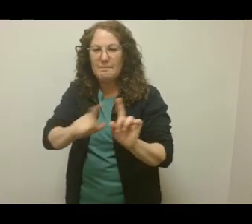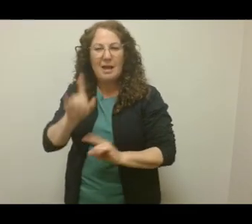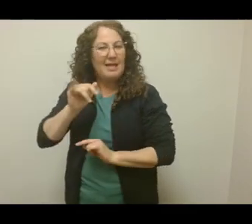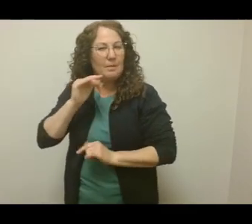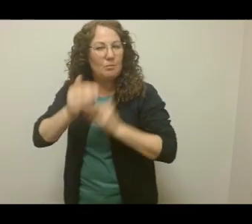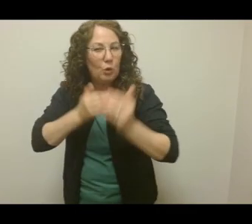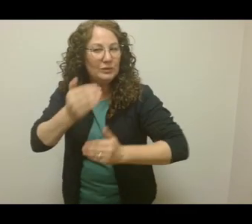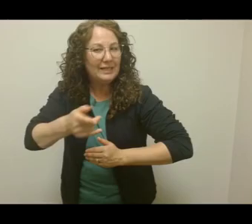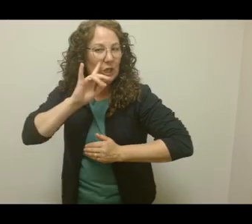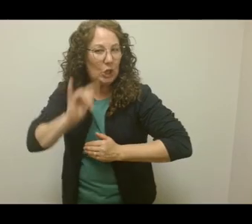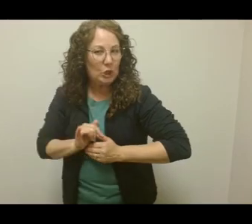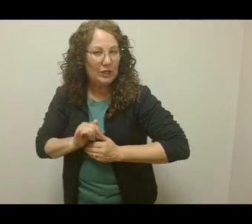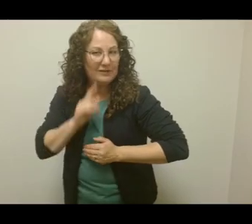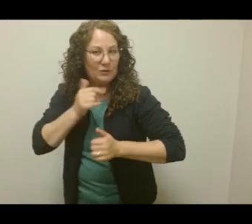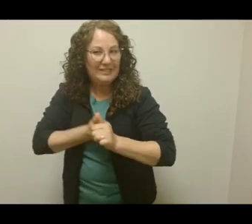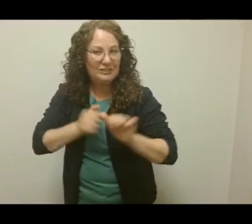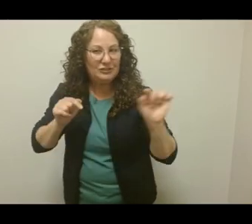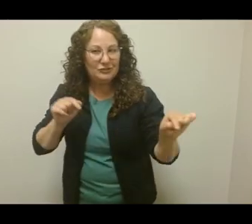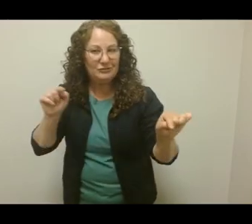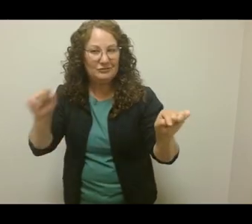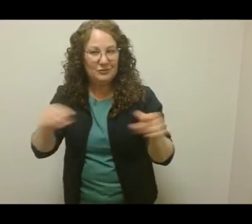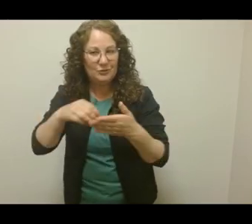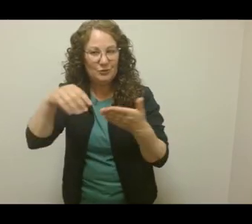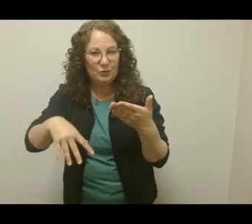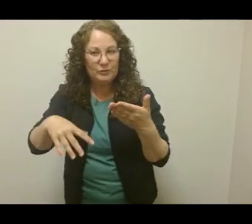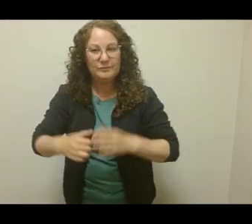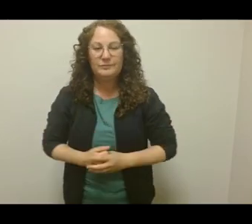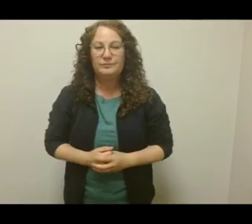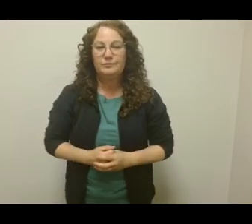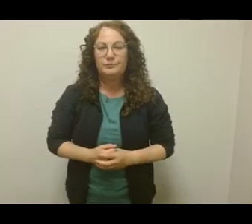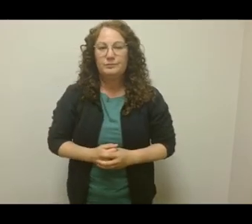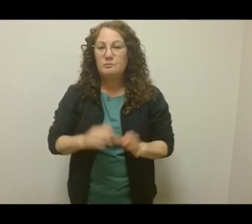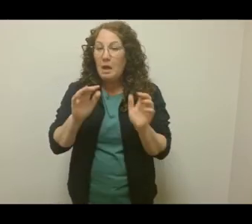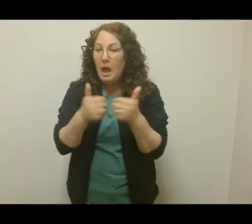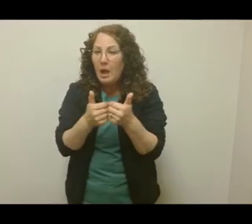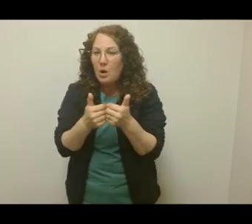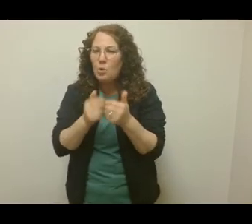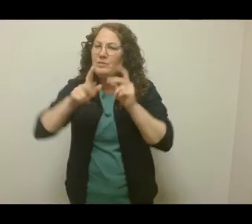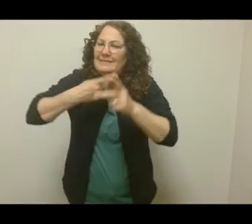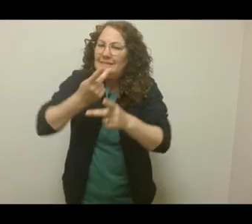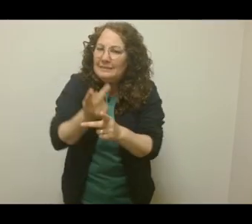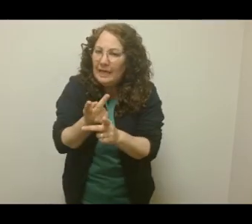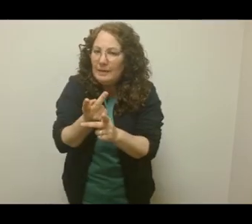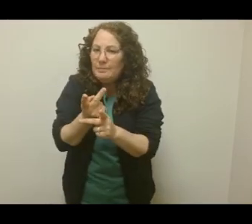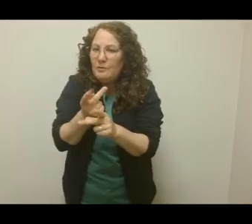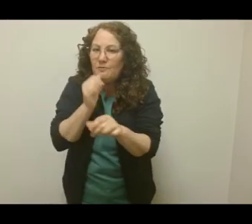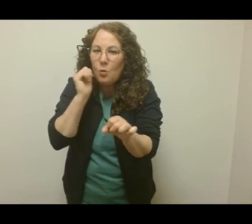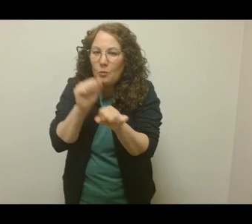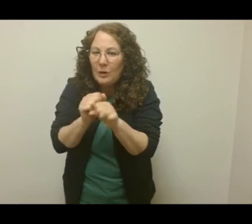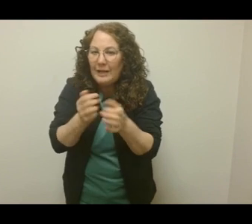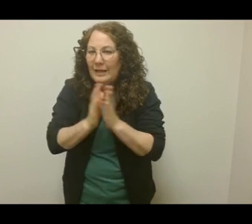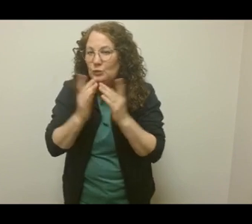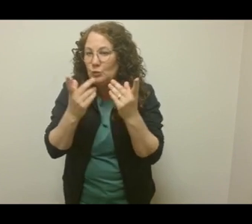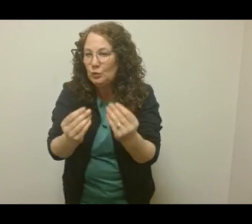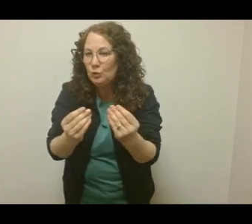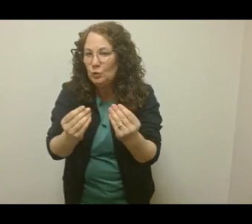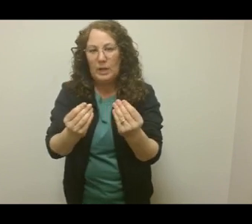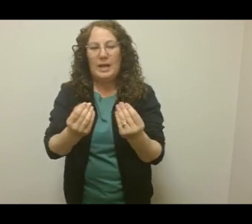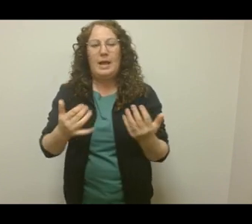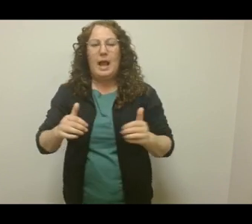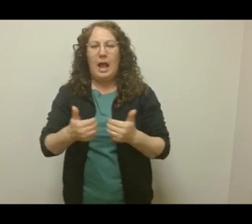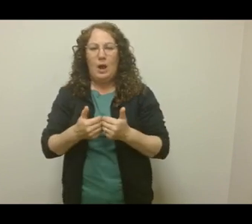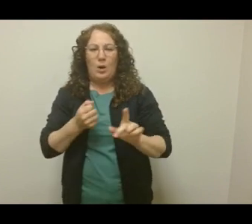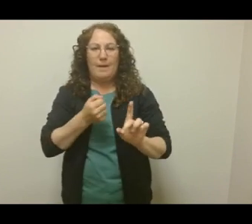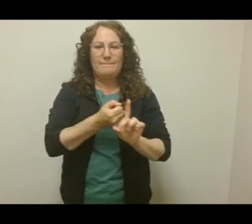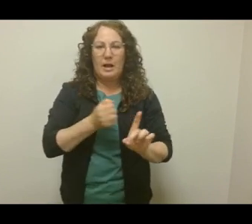may look like and how the format or the type of task they are being asked to write impacts